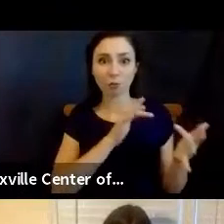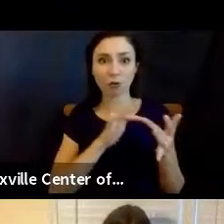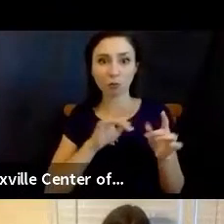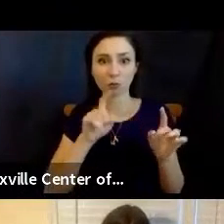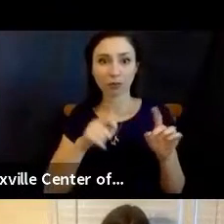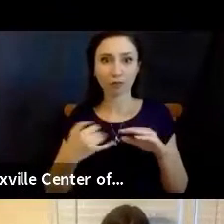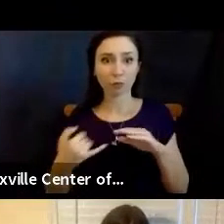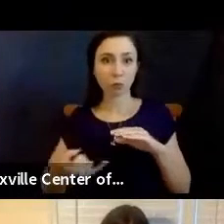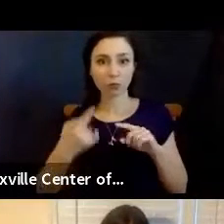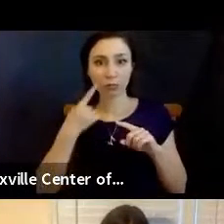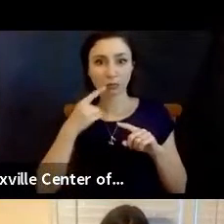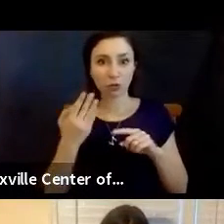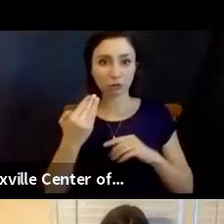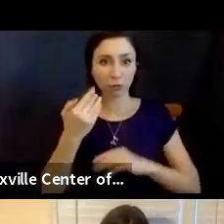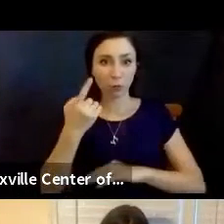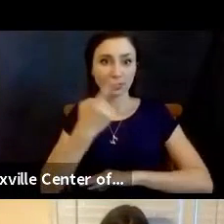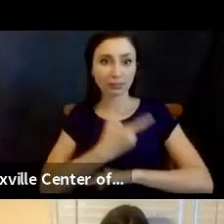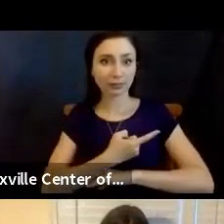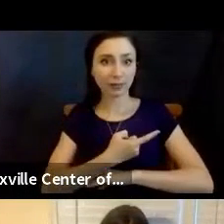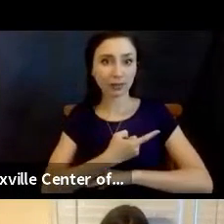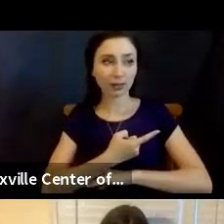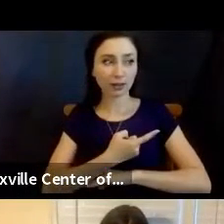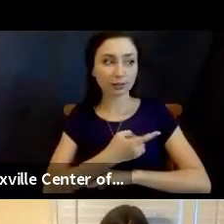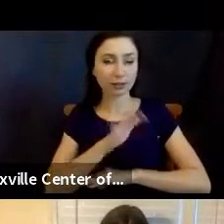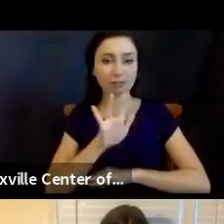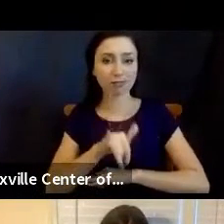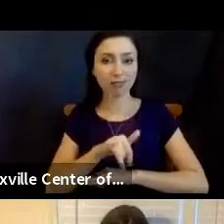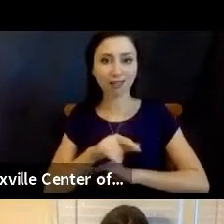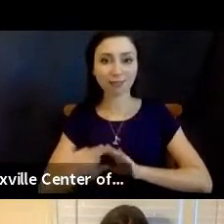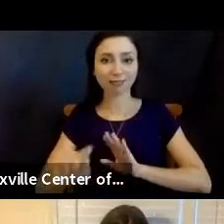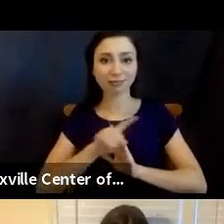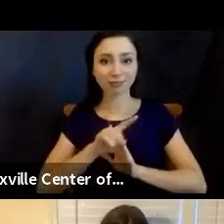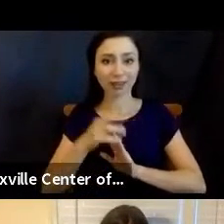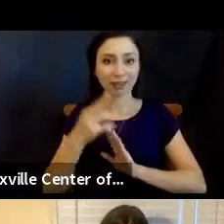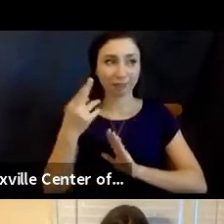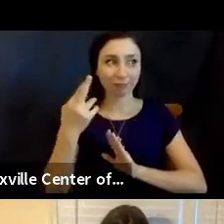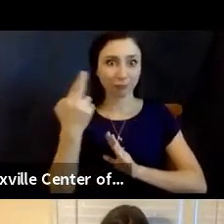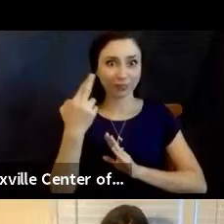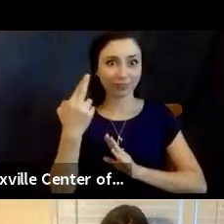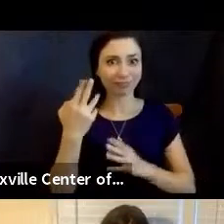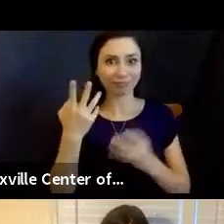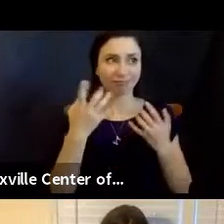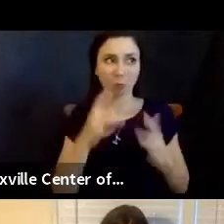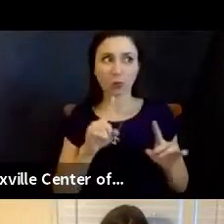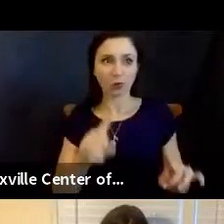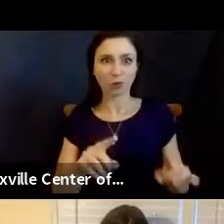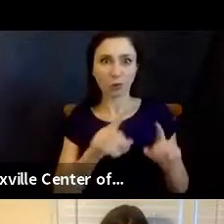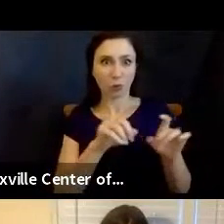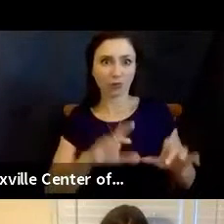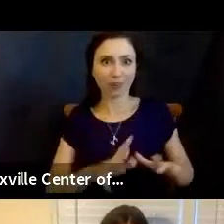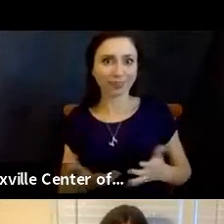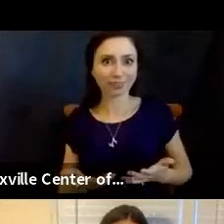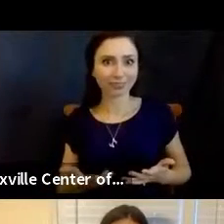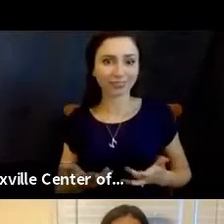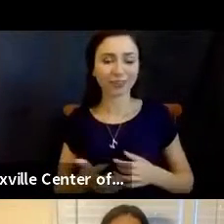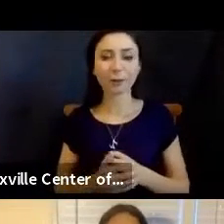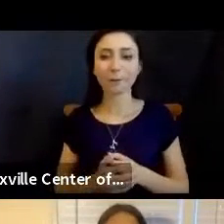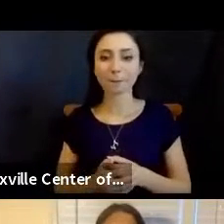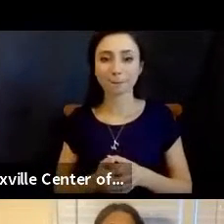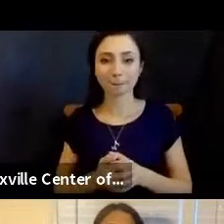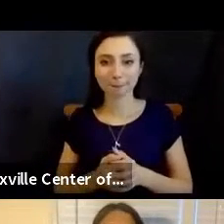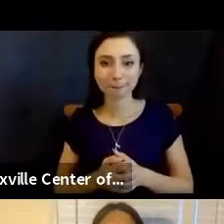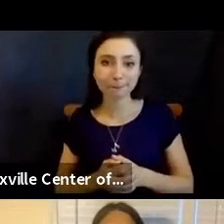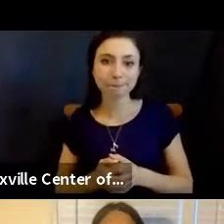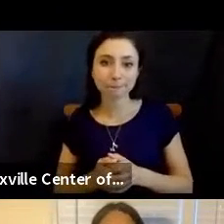for 14 days is a definite negative impetus to getting testing performed.